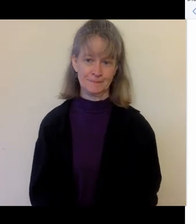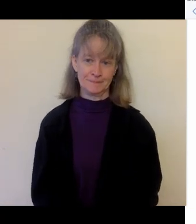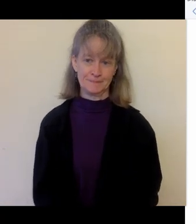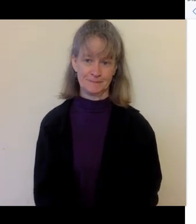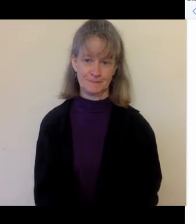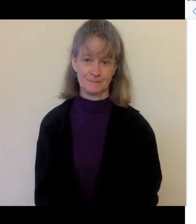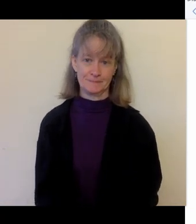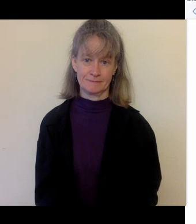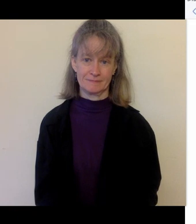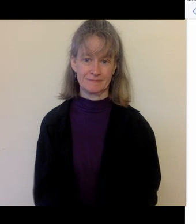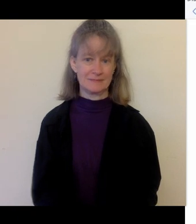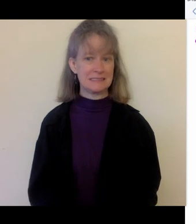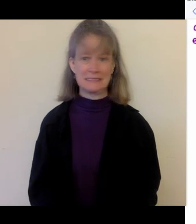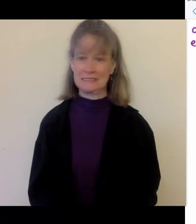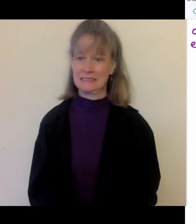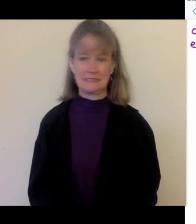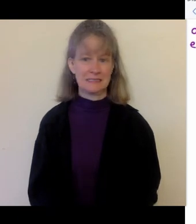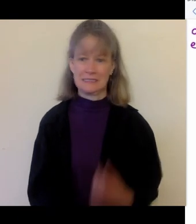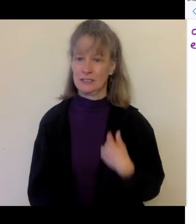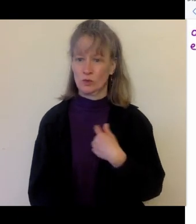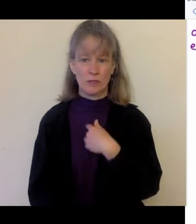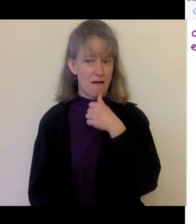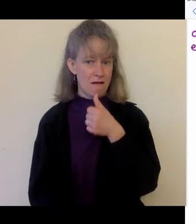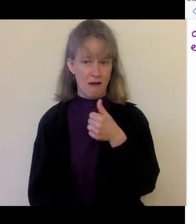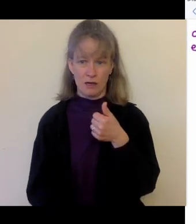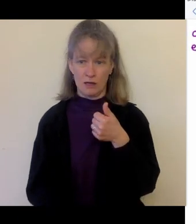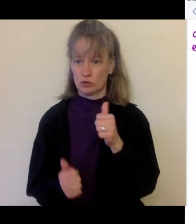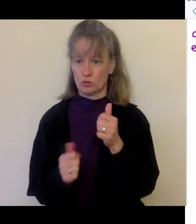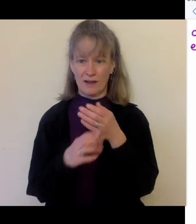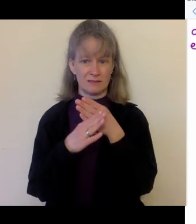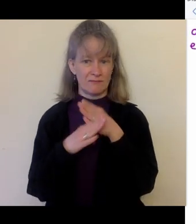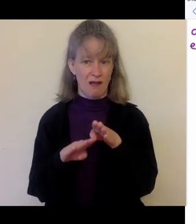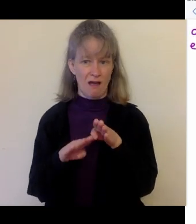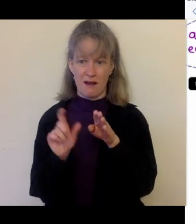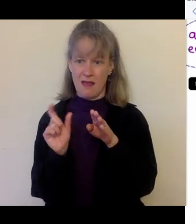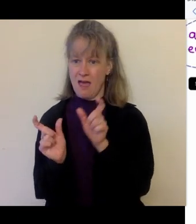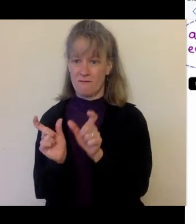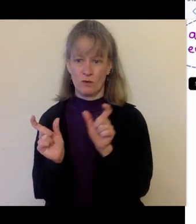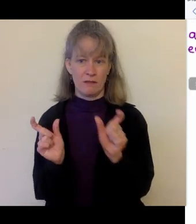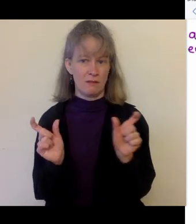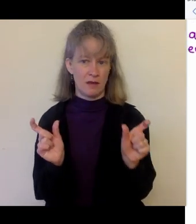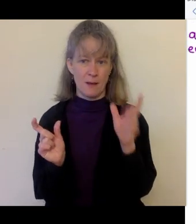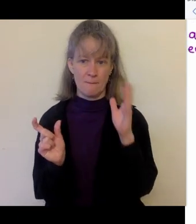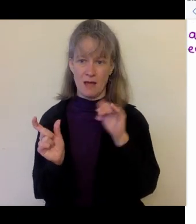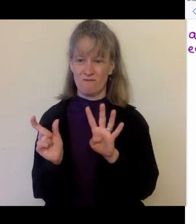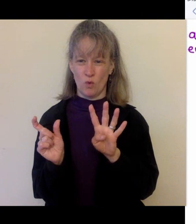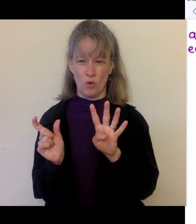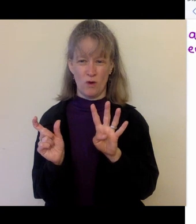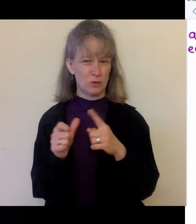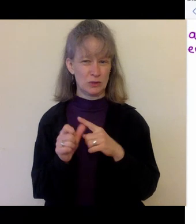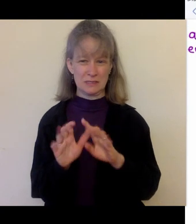So we're not going to try dividing everything by 4 in the beginning.